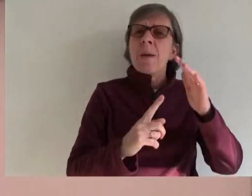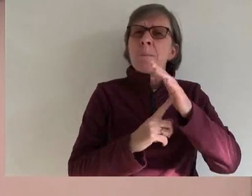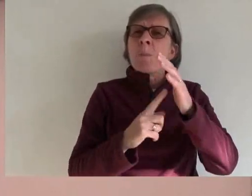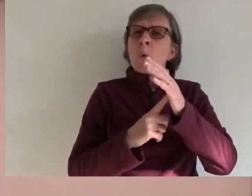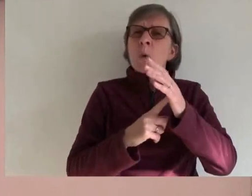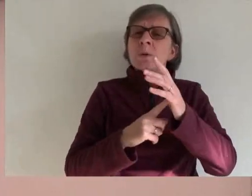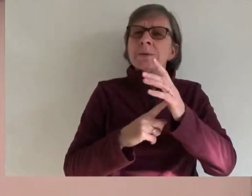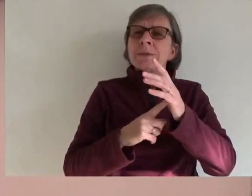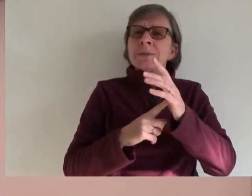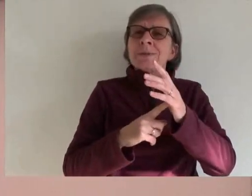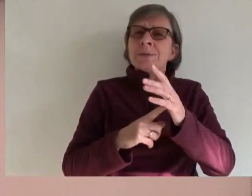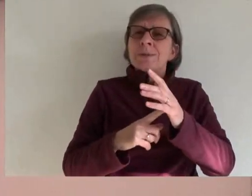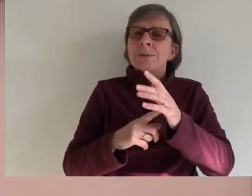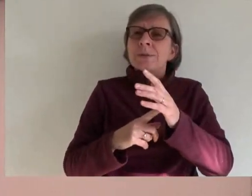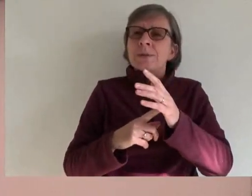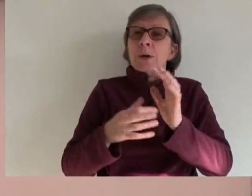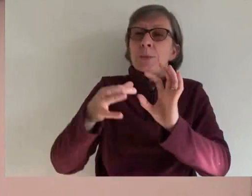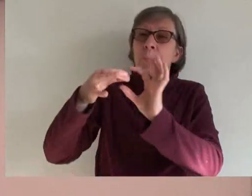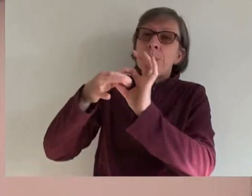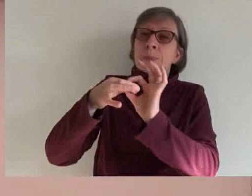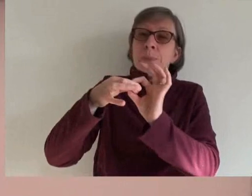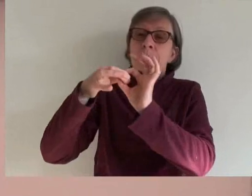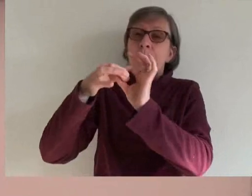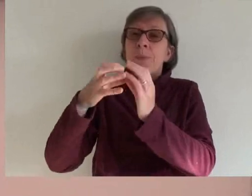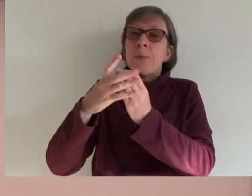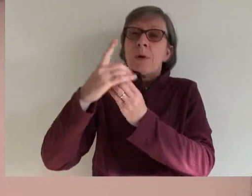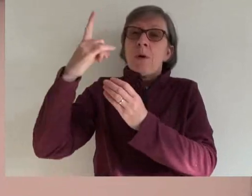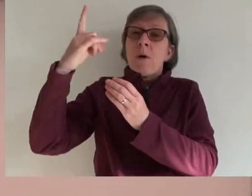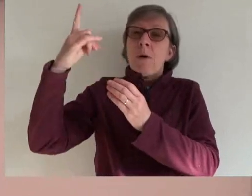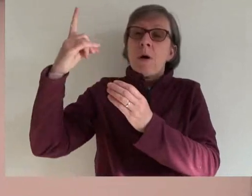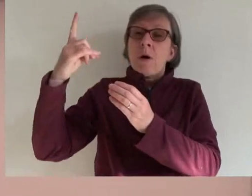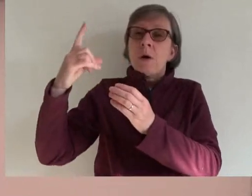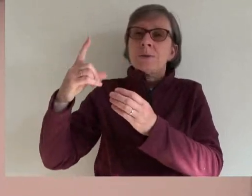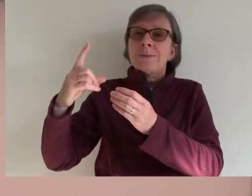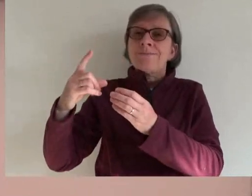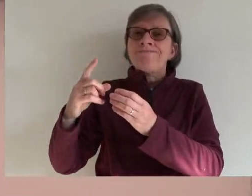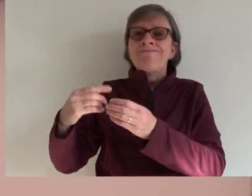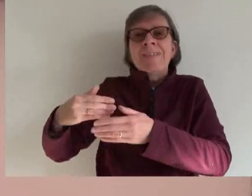as Jesus walked, to walk in the light.